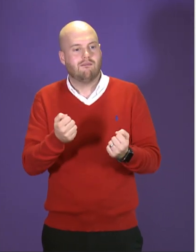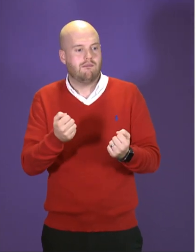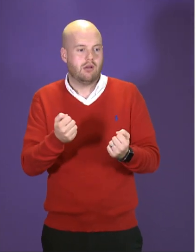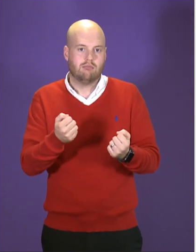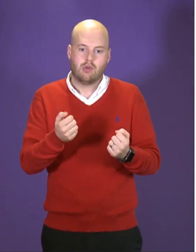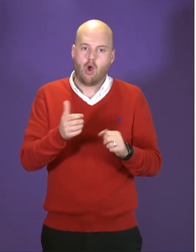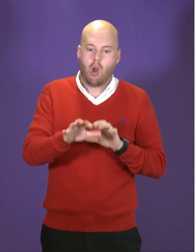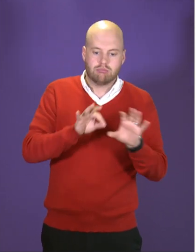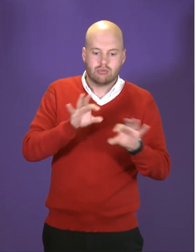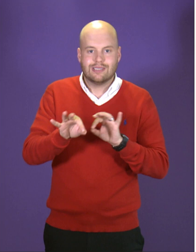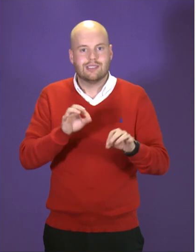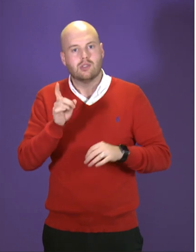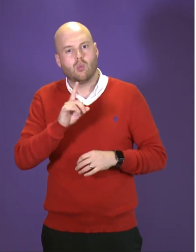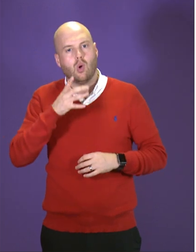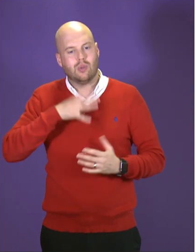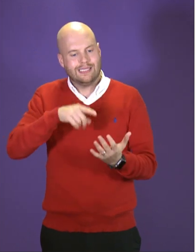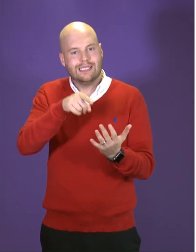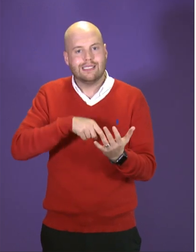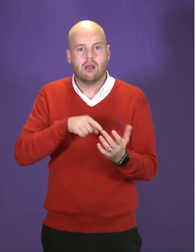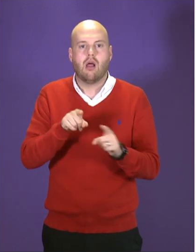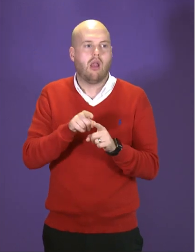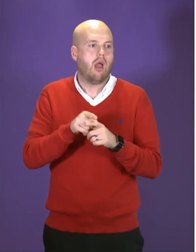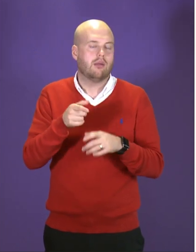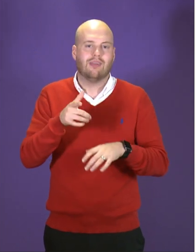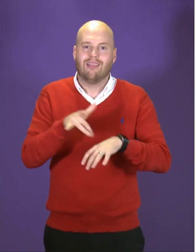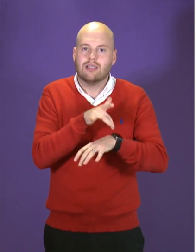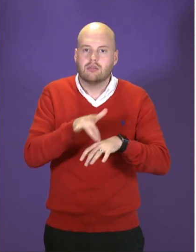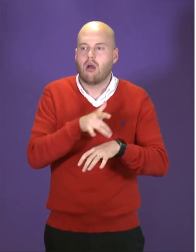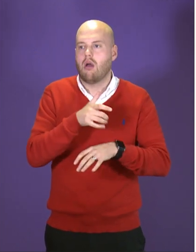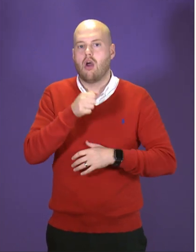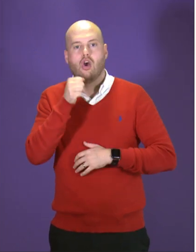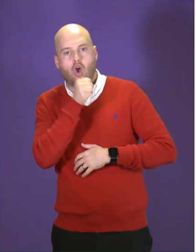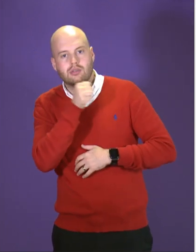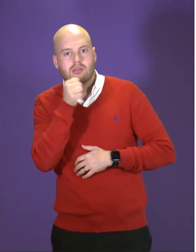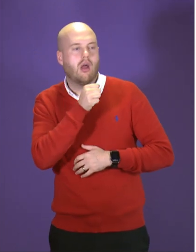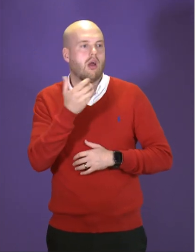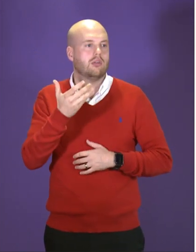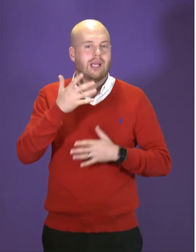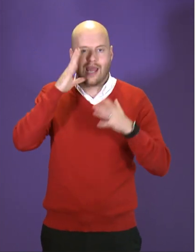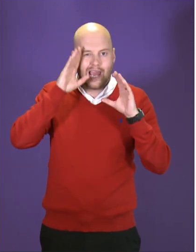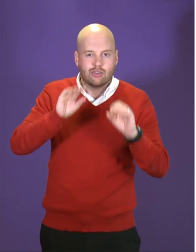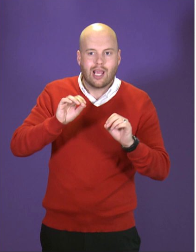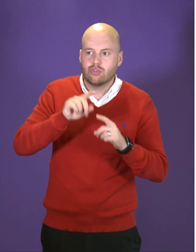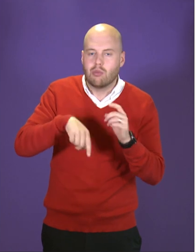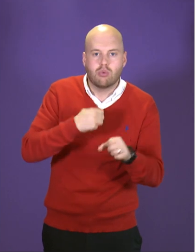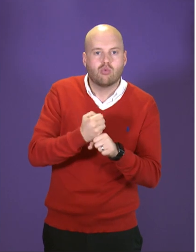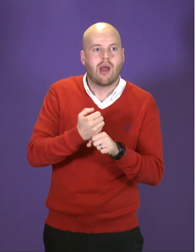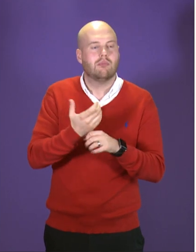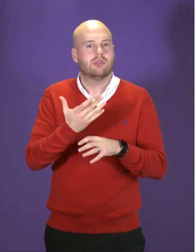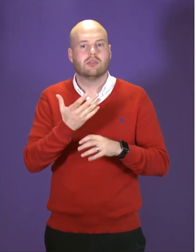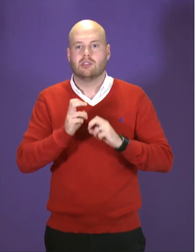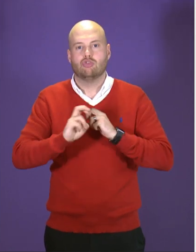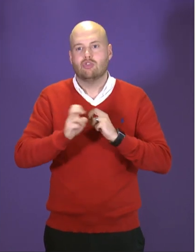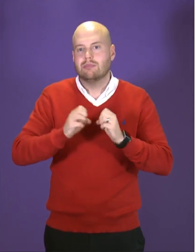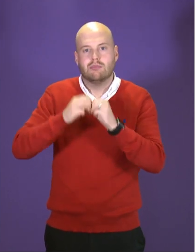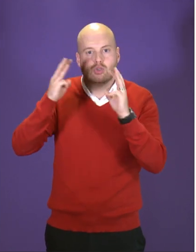containing various cultural services like theater performances, concerts, educational programs in various museums, and of course